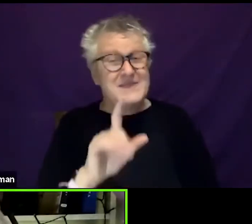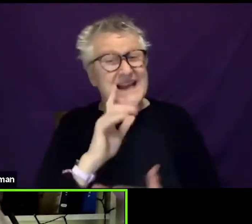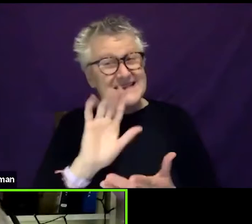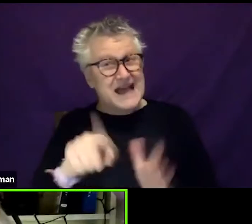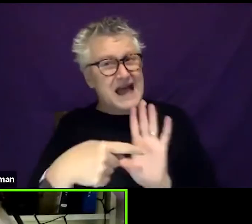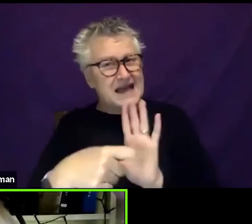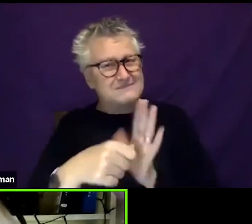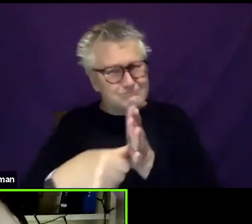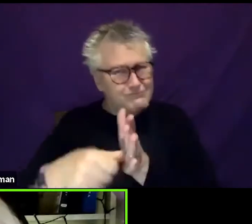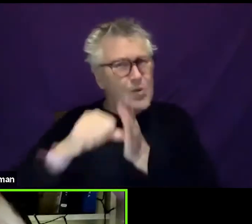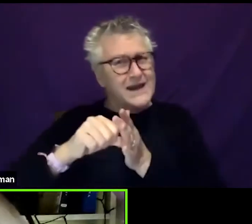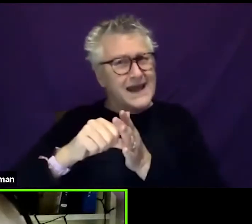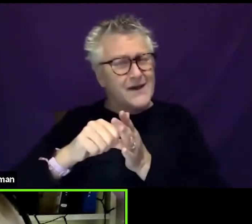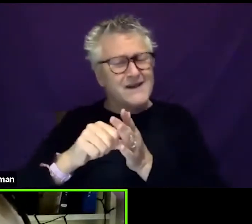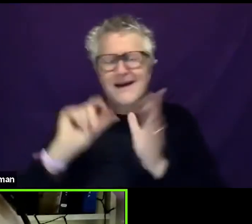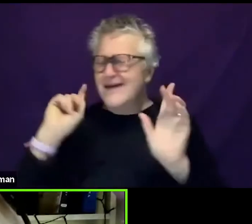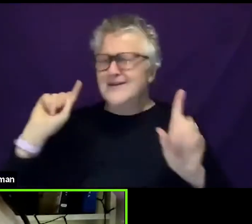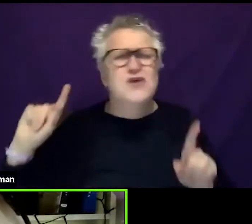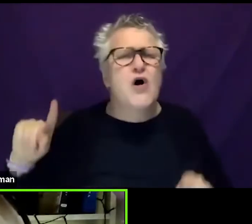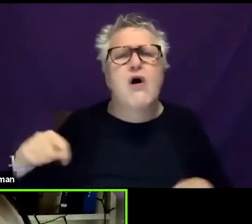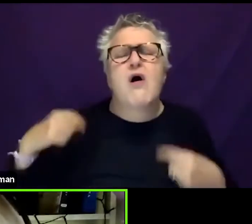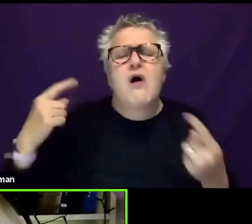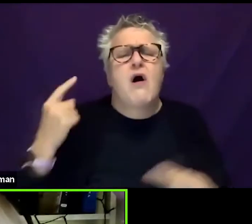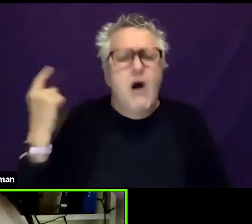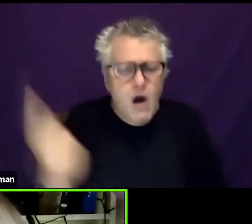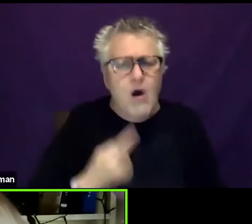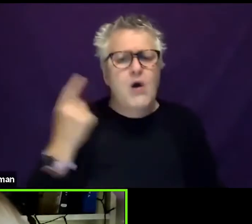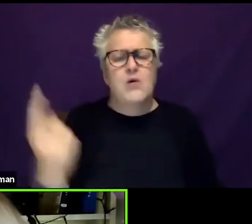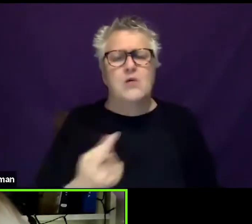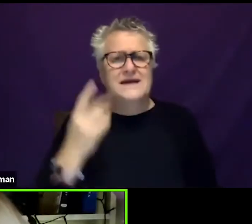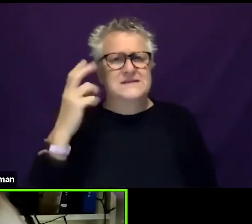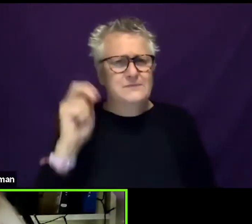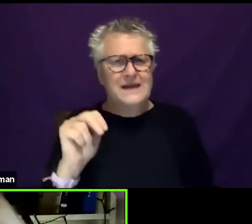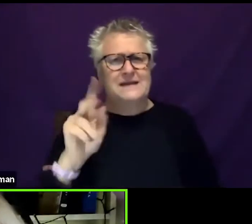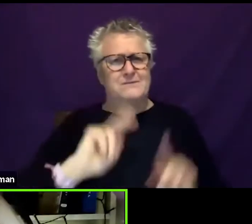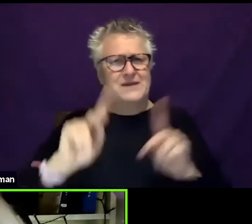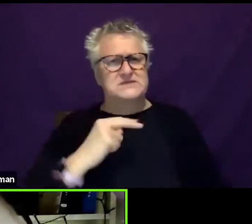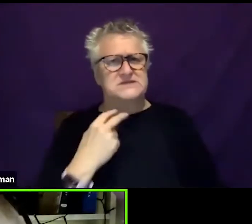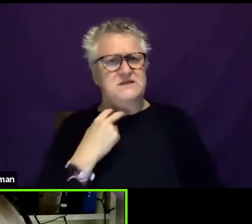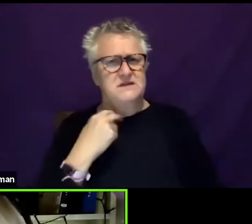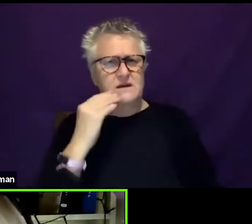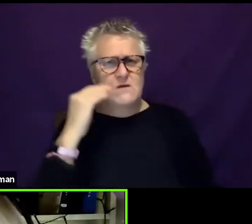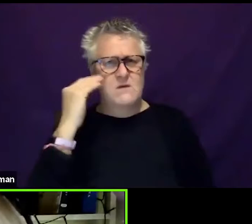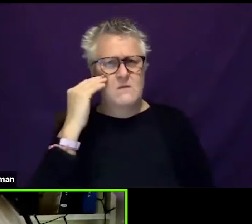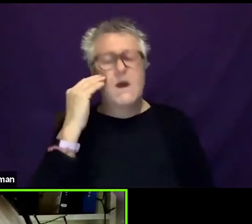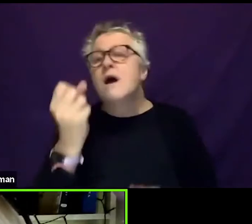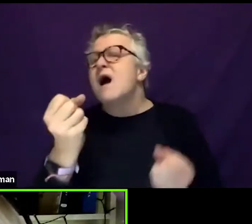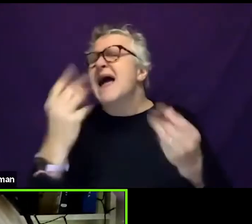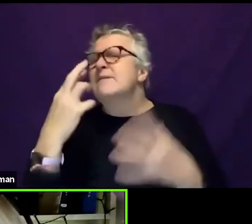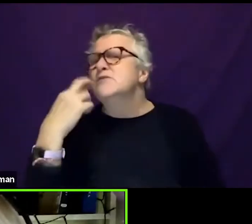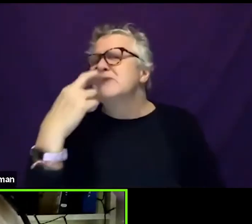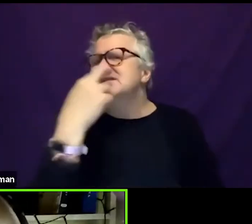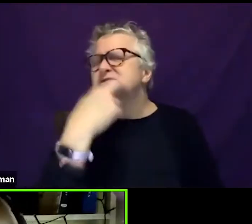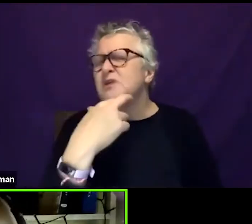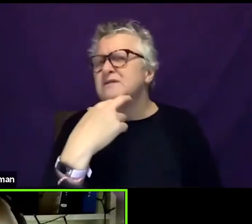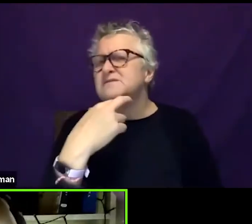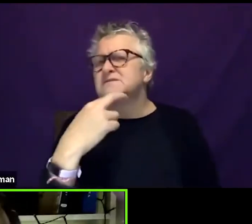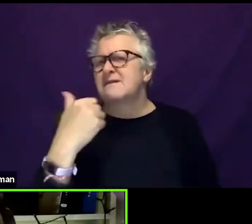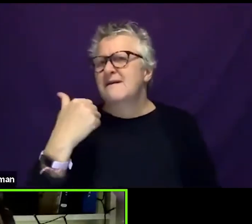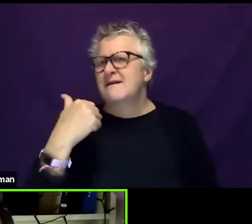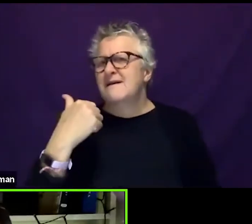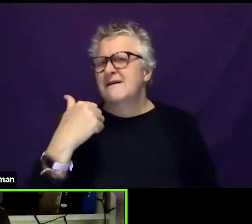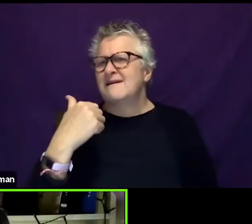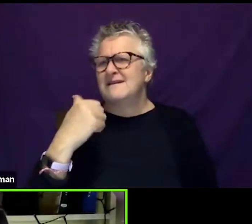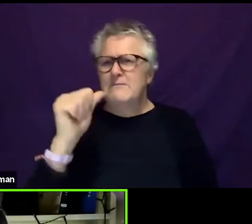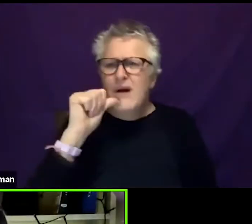know, how many pubs have an accessible toilet? How many restaurants are step free? You know,